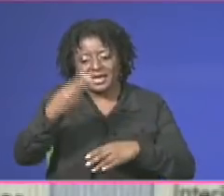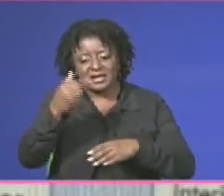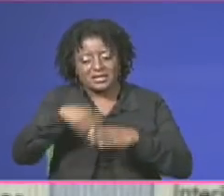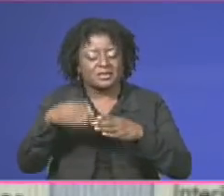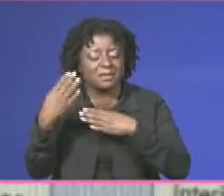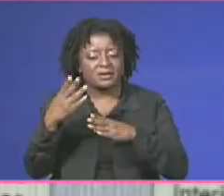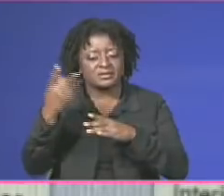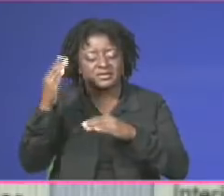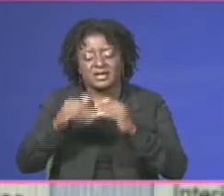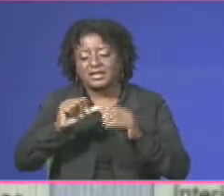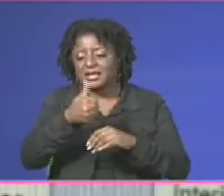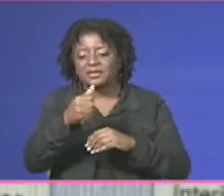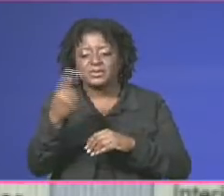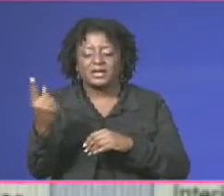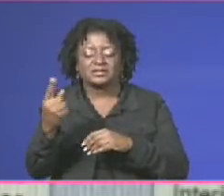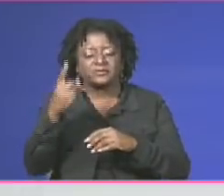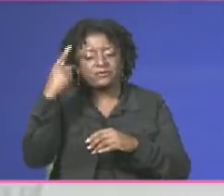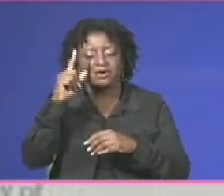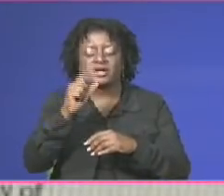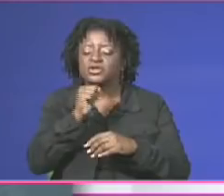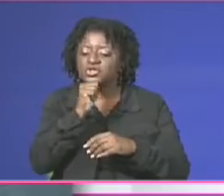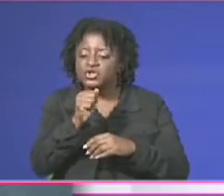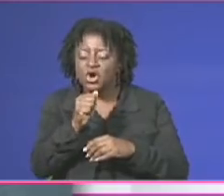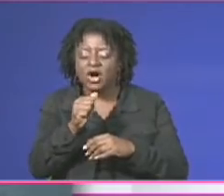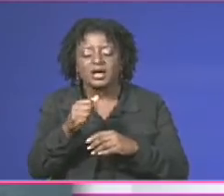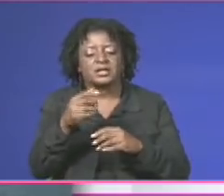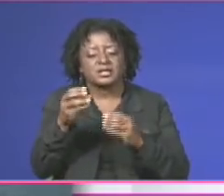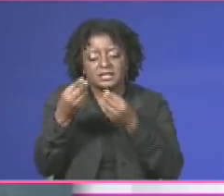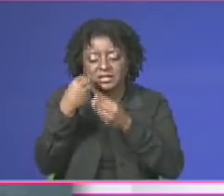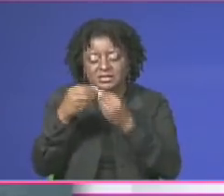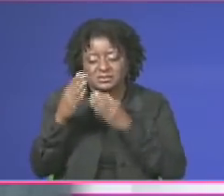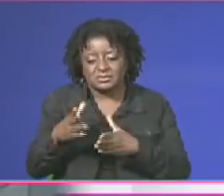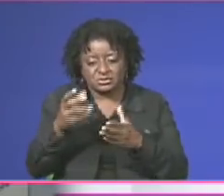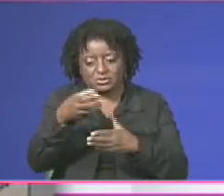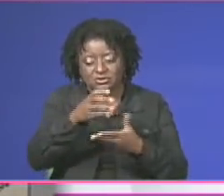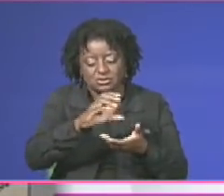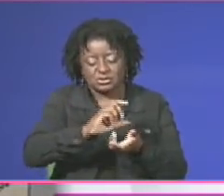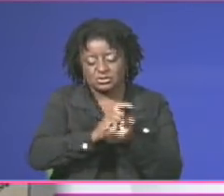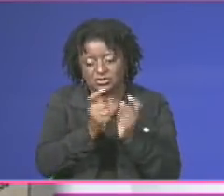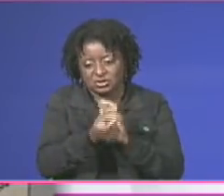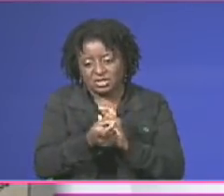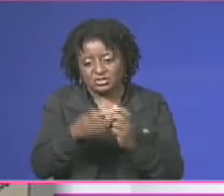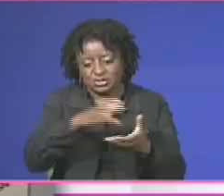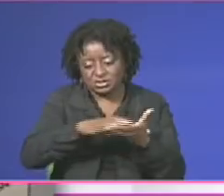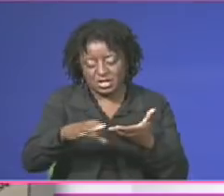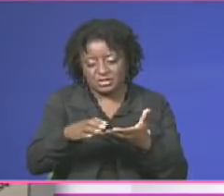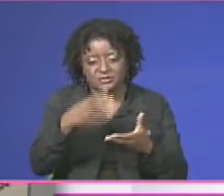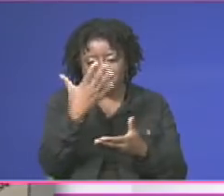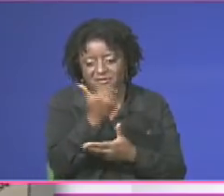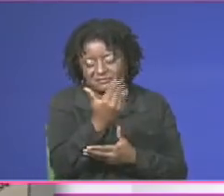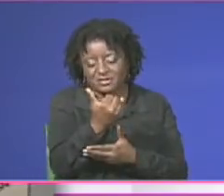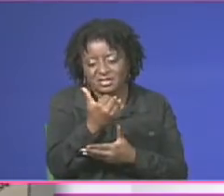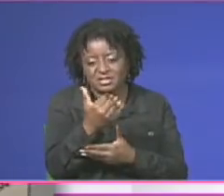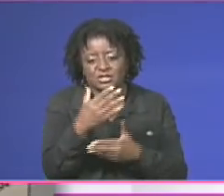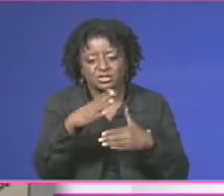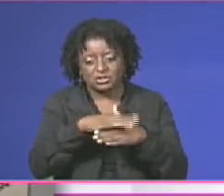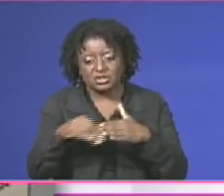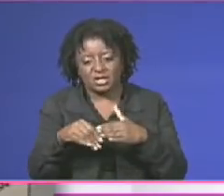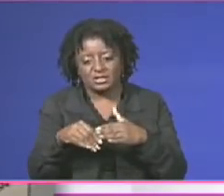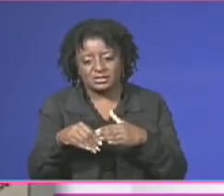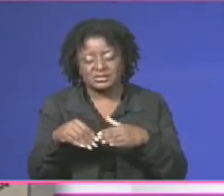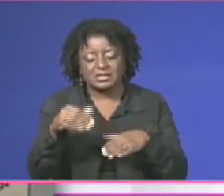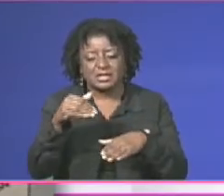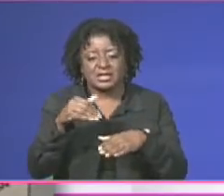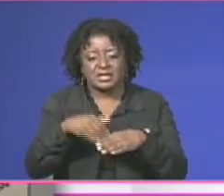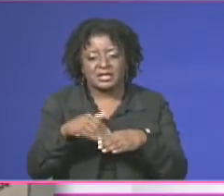non-customer to cash a check at Royal Bank in the Bahamas, it's $15. An RBC Finco, it's $16.13, inclusive